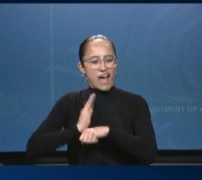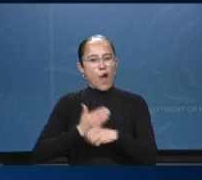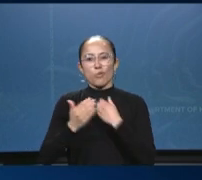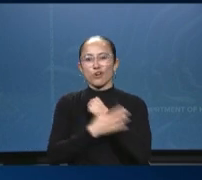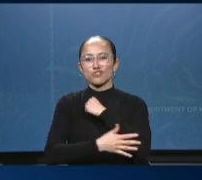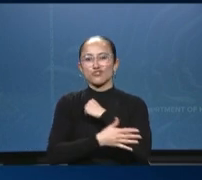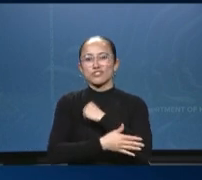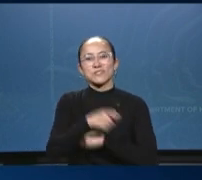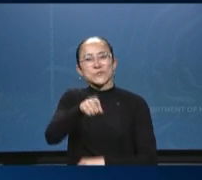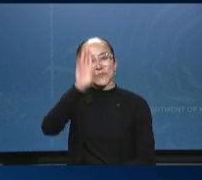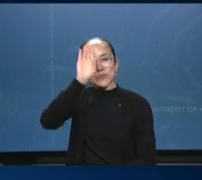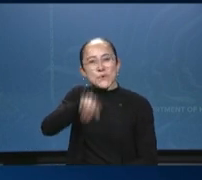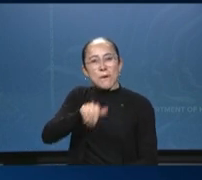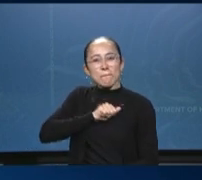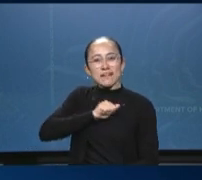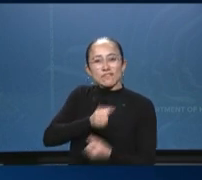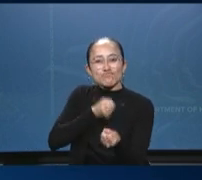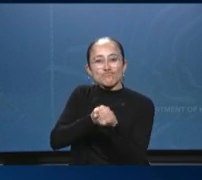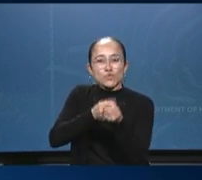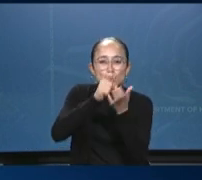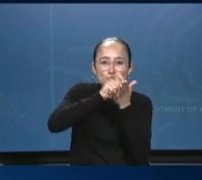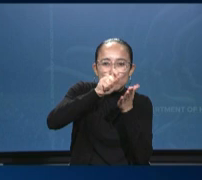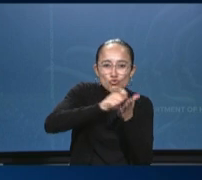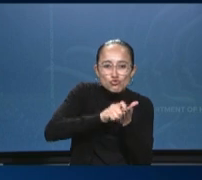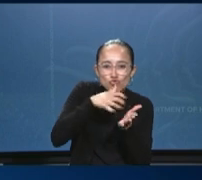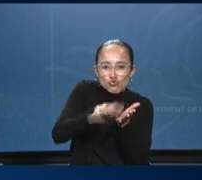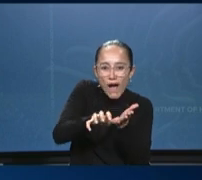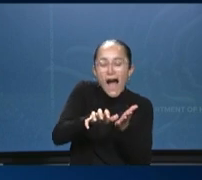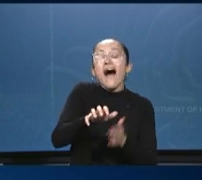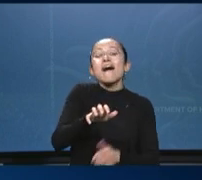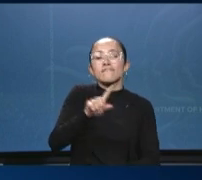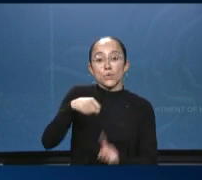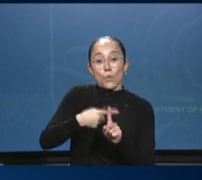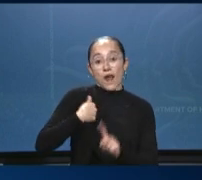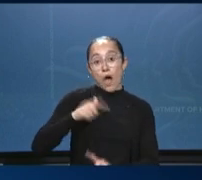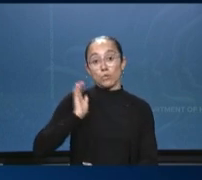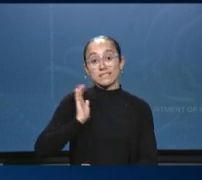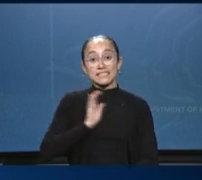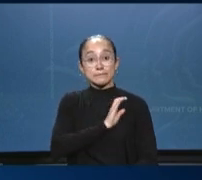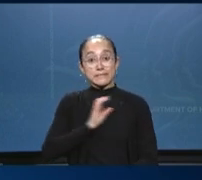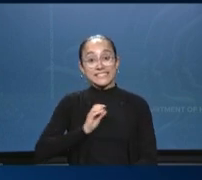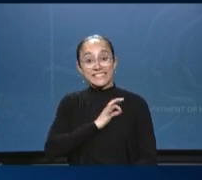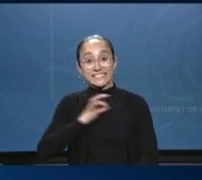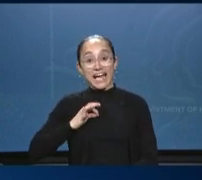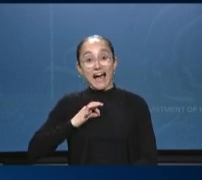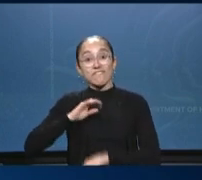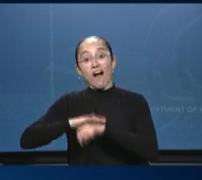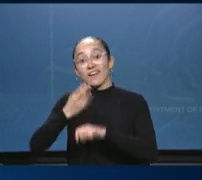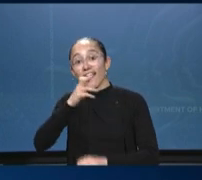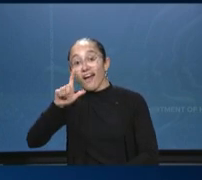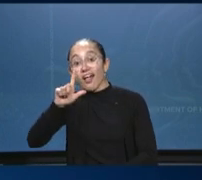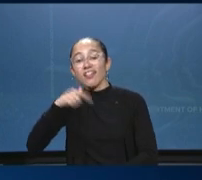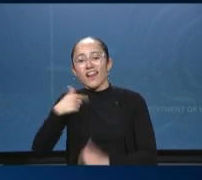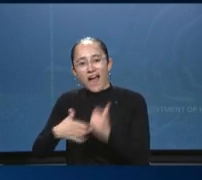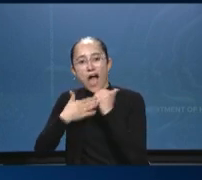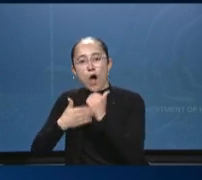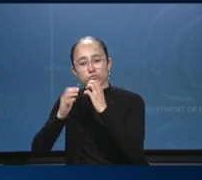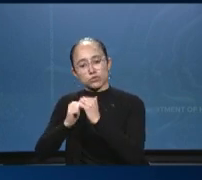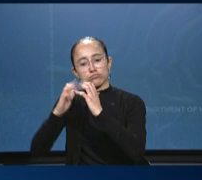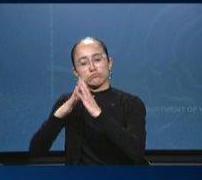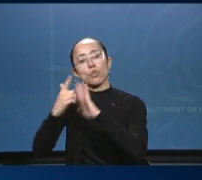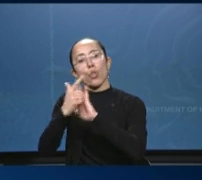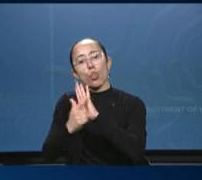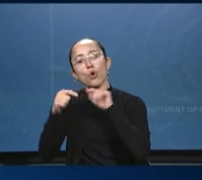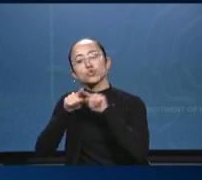helped draft the ACA as a committee staffer on the Hill and helped implement the law at HHS and at CMS during the